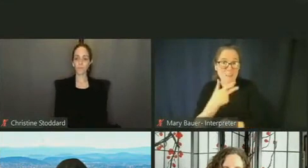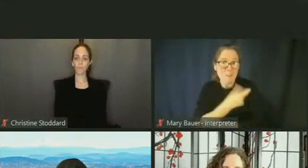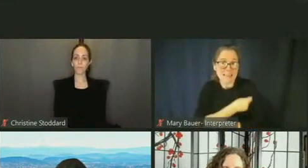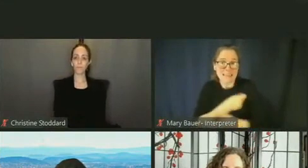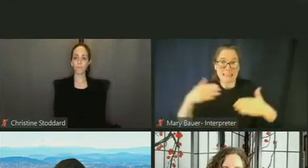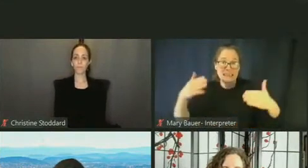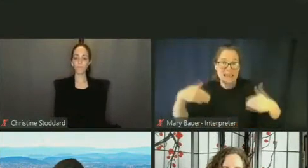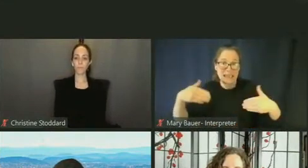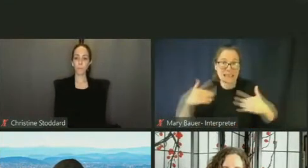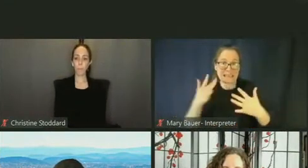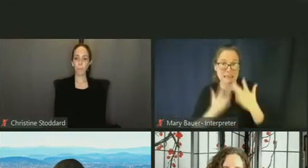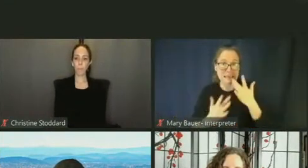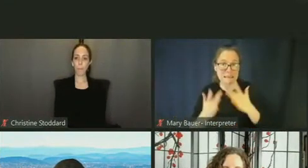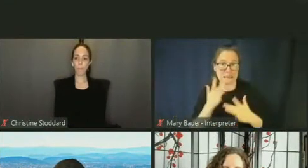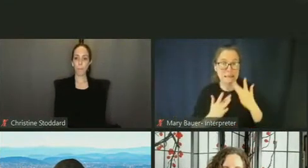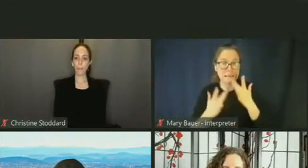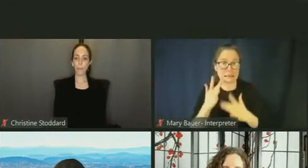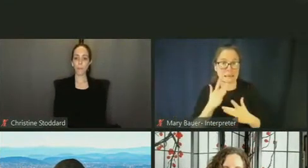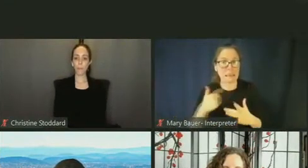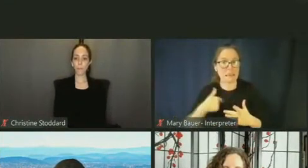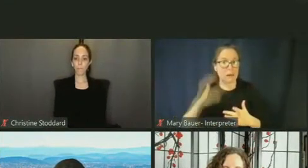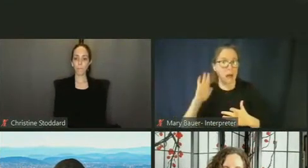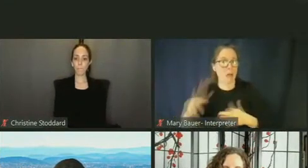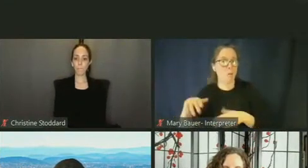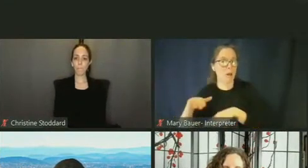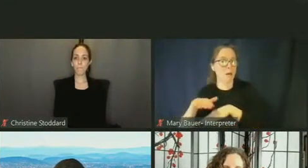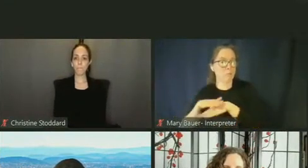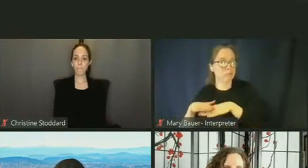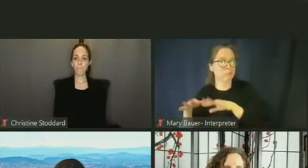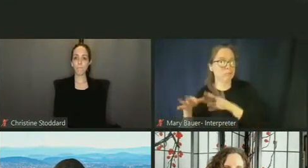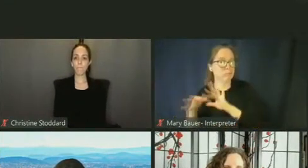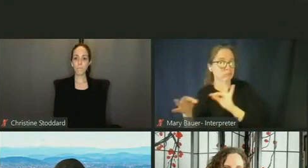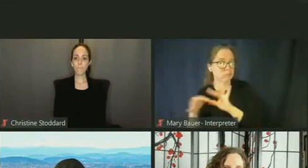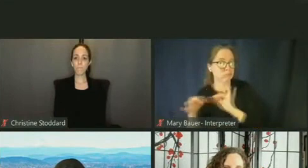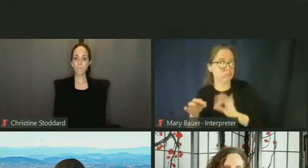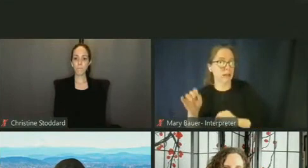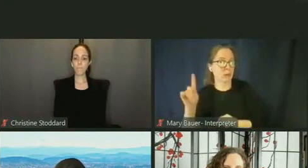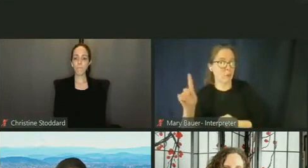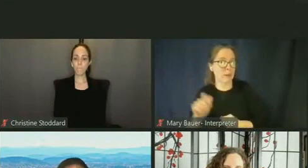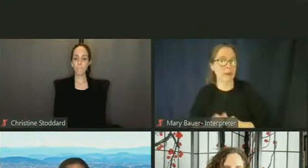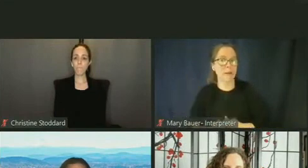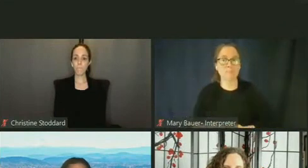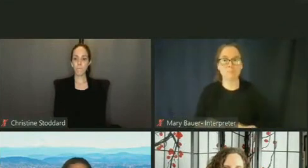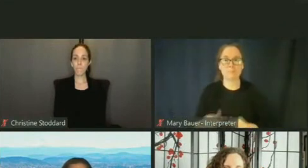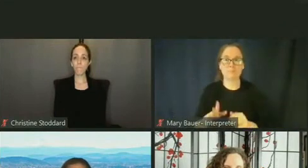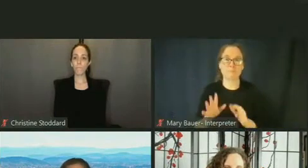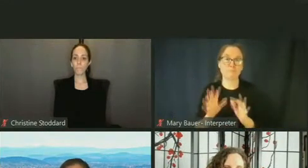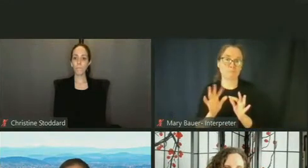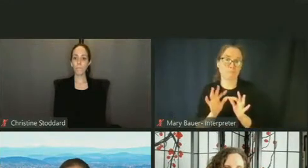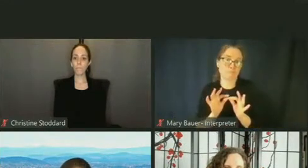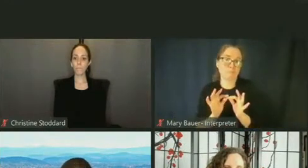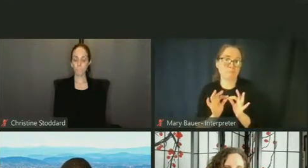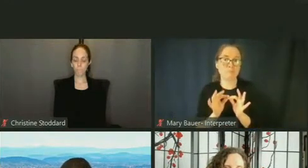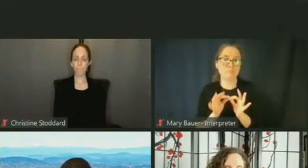that's something that I'm going to talk just a little bit about. Next slide.